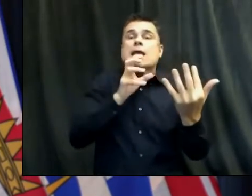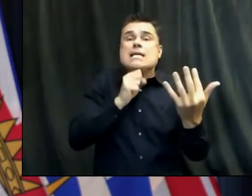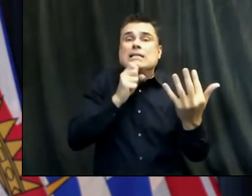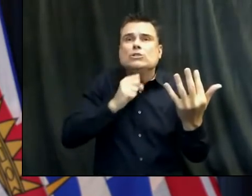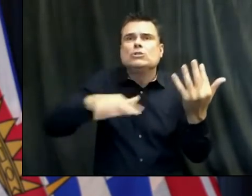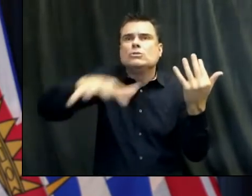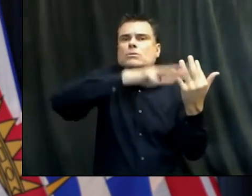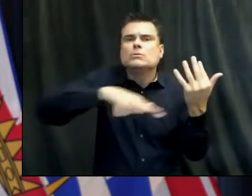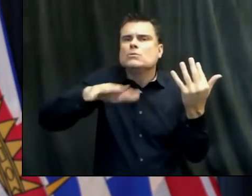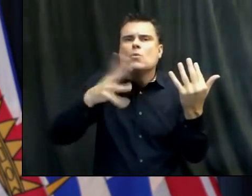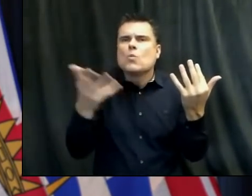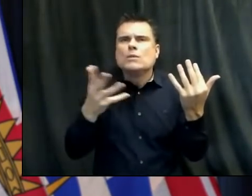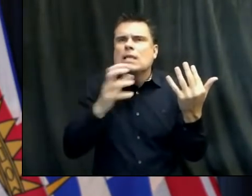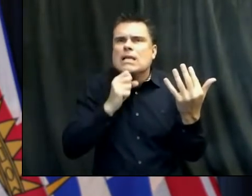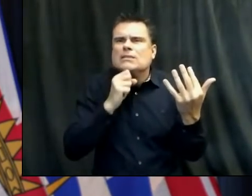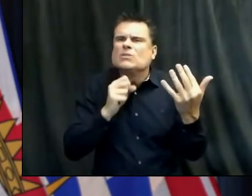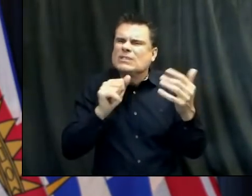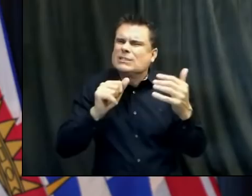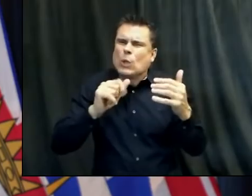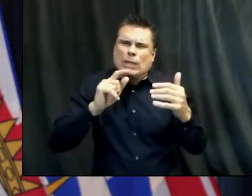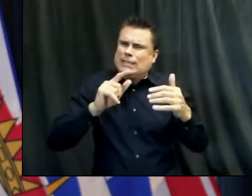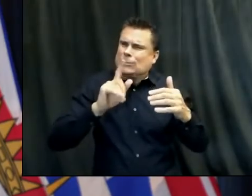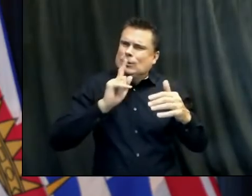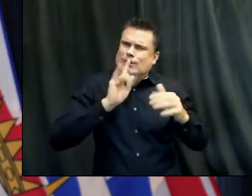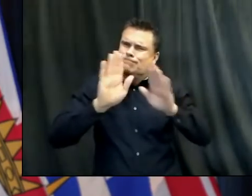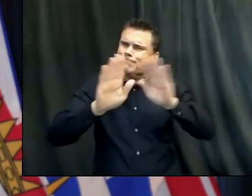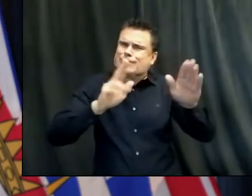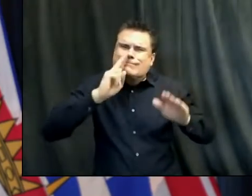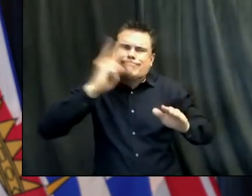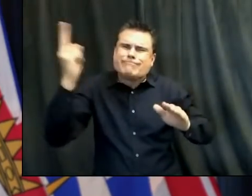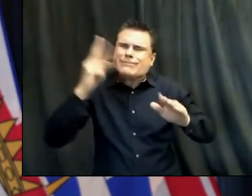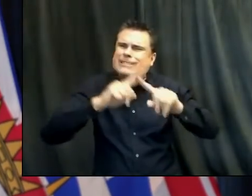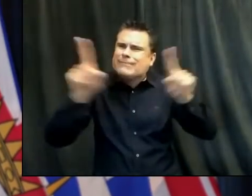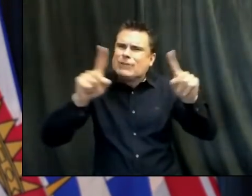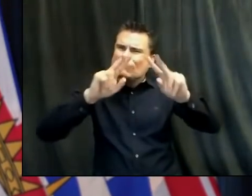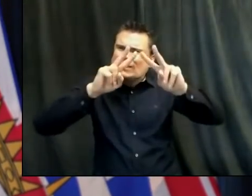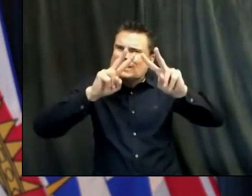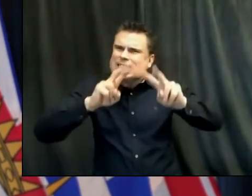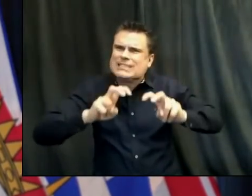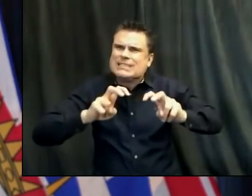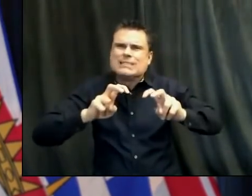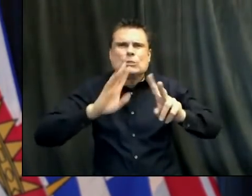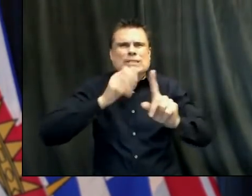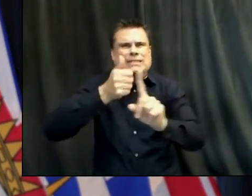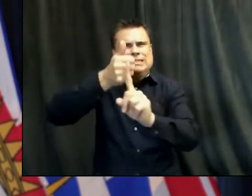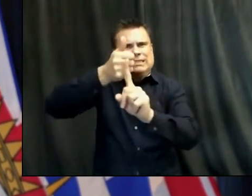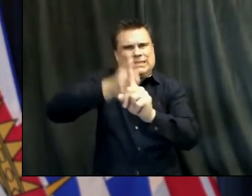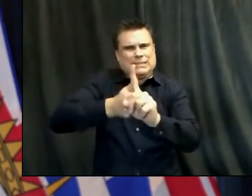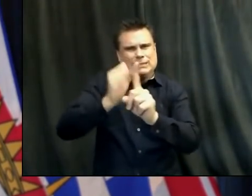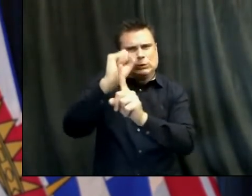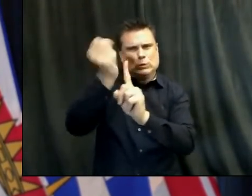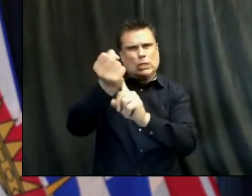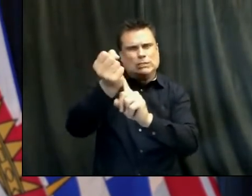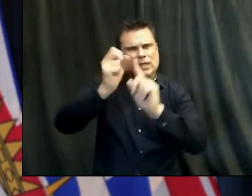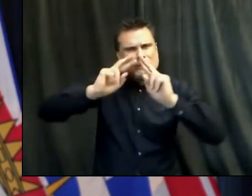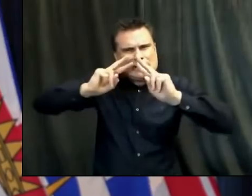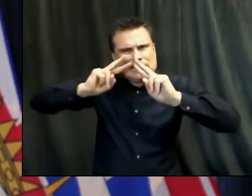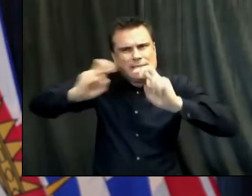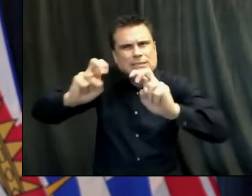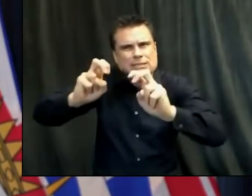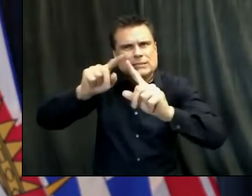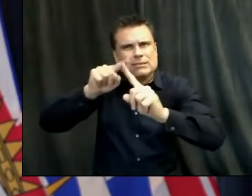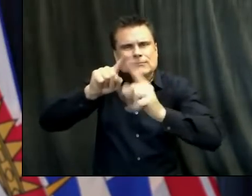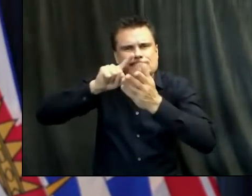So the exposure events are not necessarily linked to people needing to self-isolate.